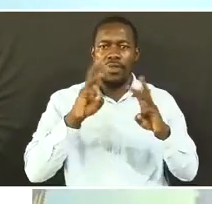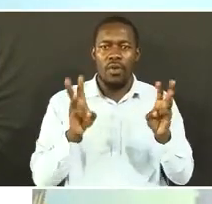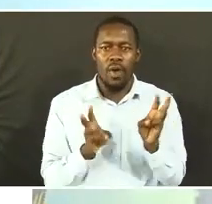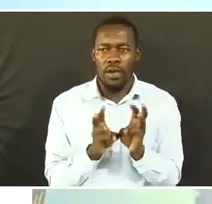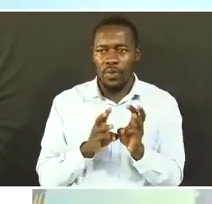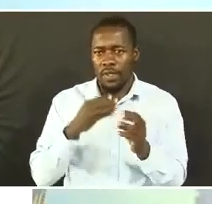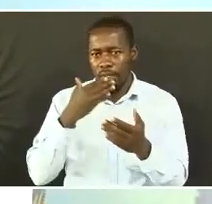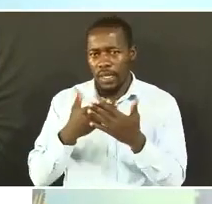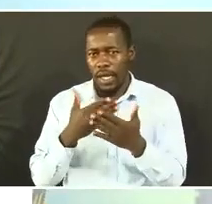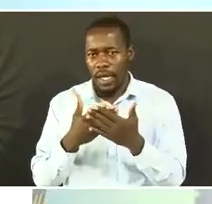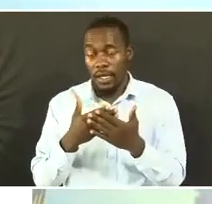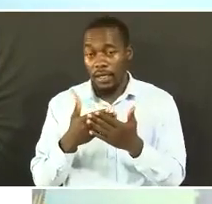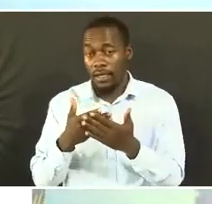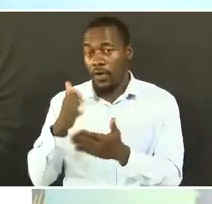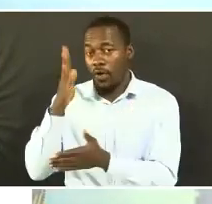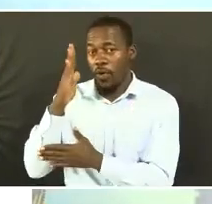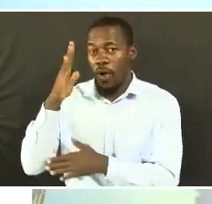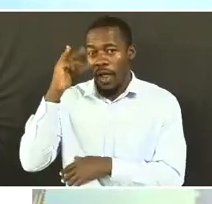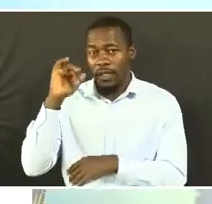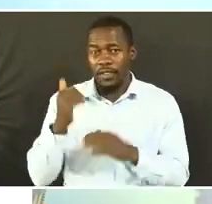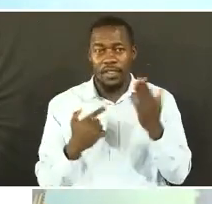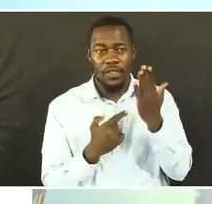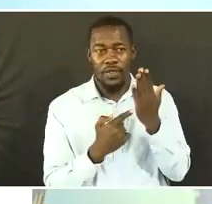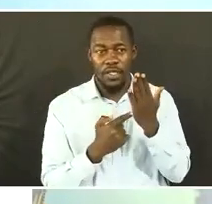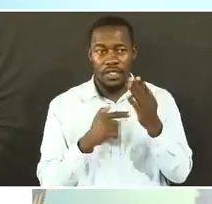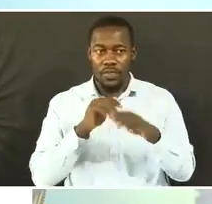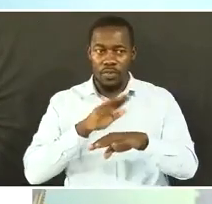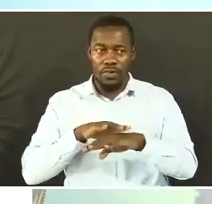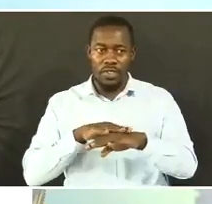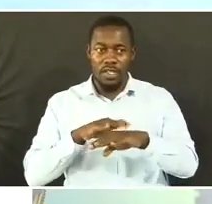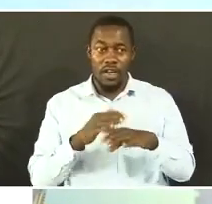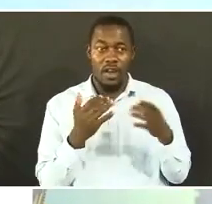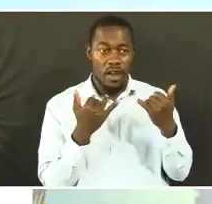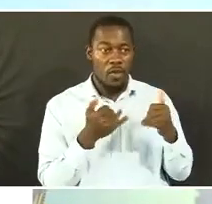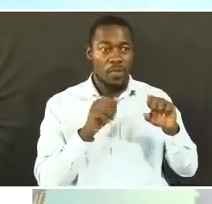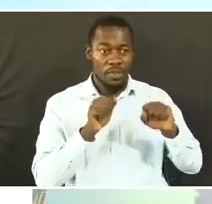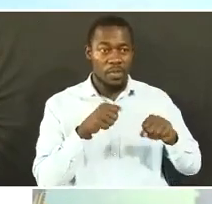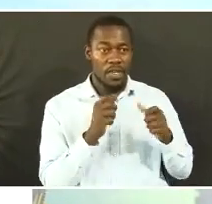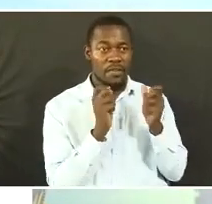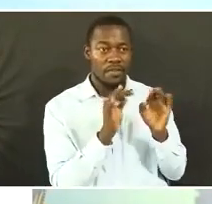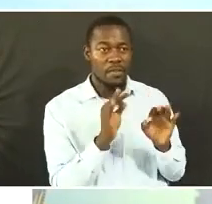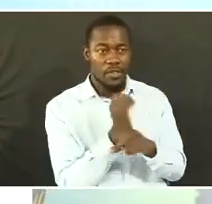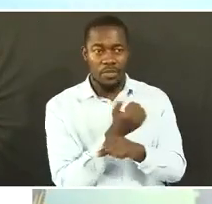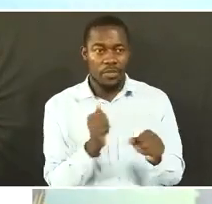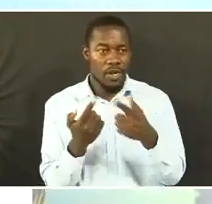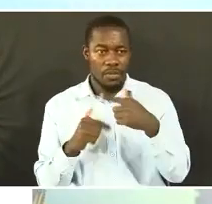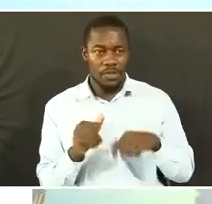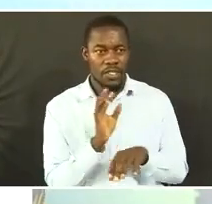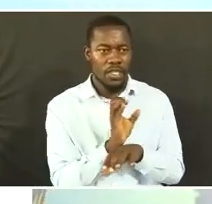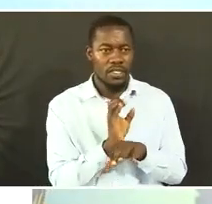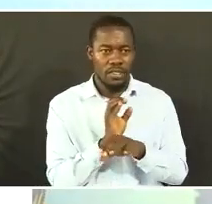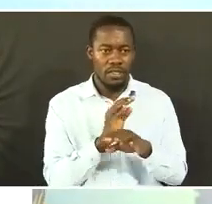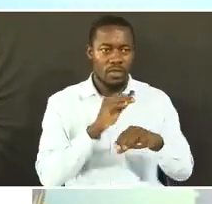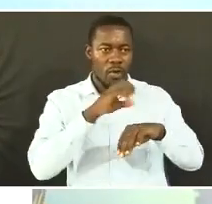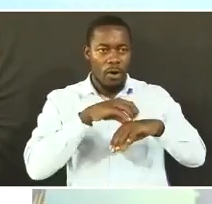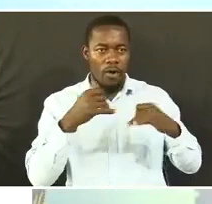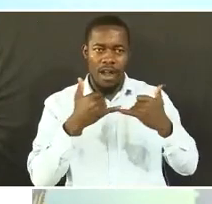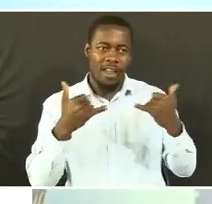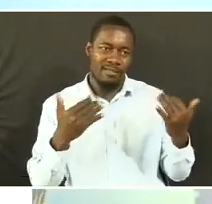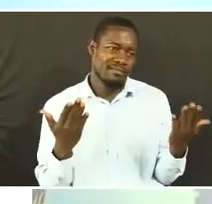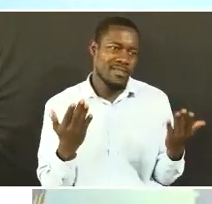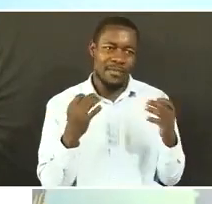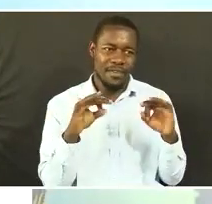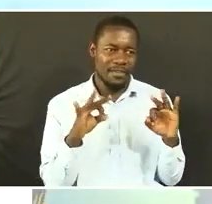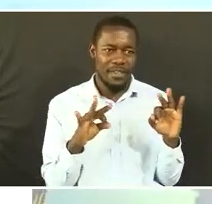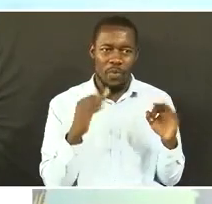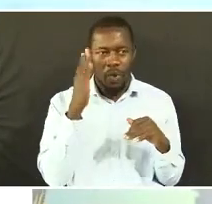for advancements in technology that are making it possible for this message to ride the airwaves straight into several